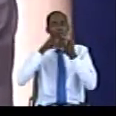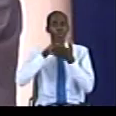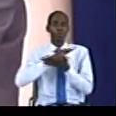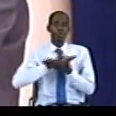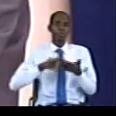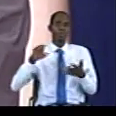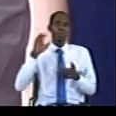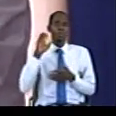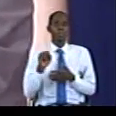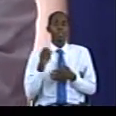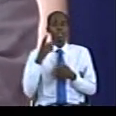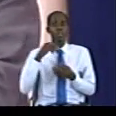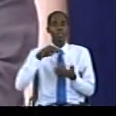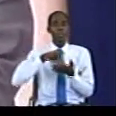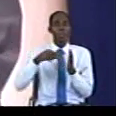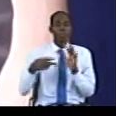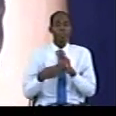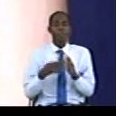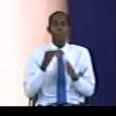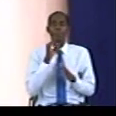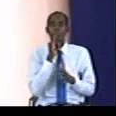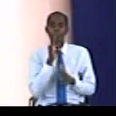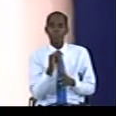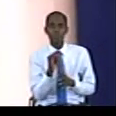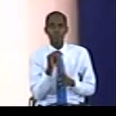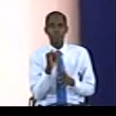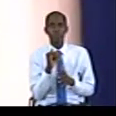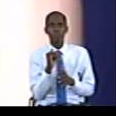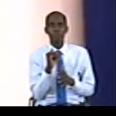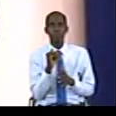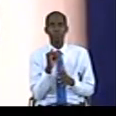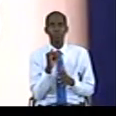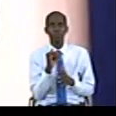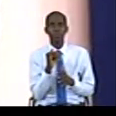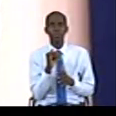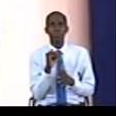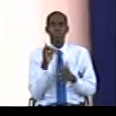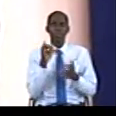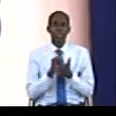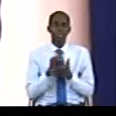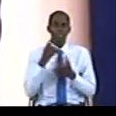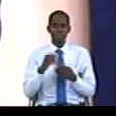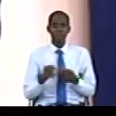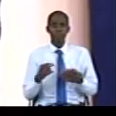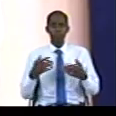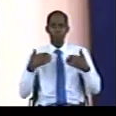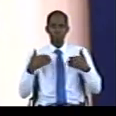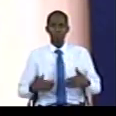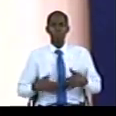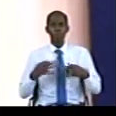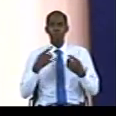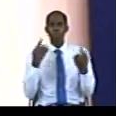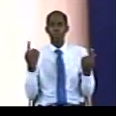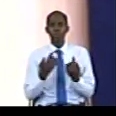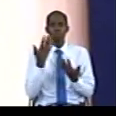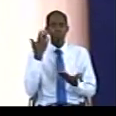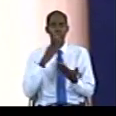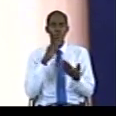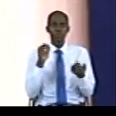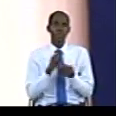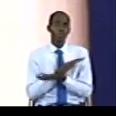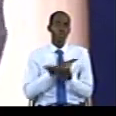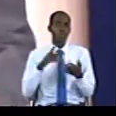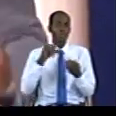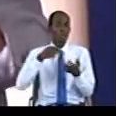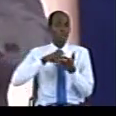The purpose is that the body of sin will be destroyed. The purpose of that